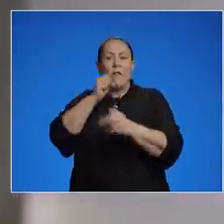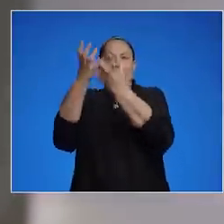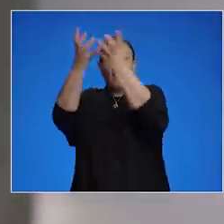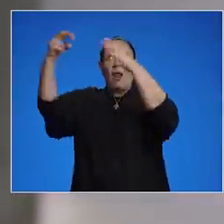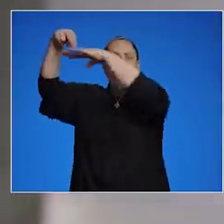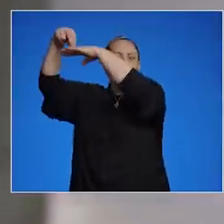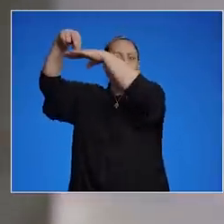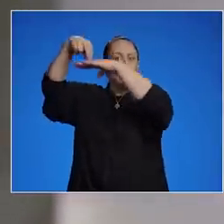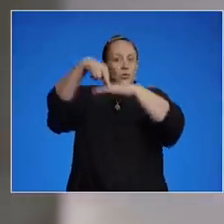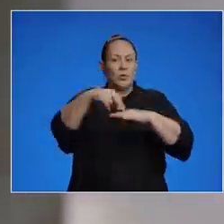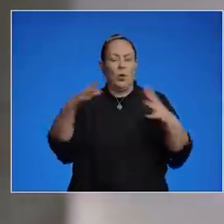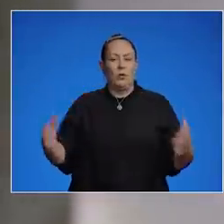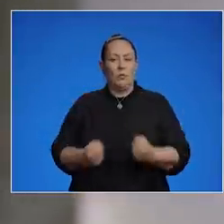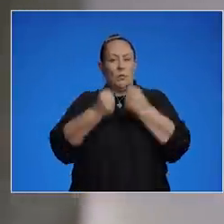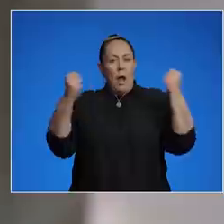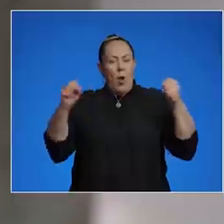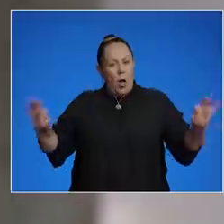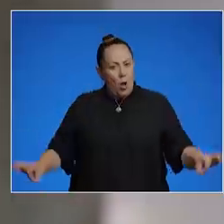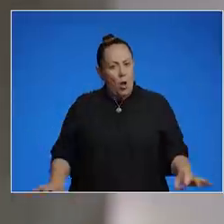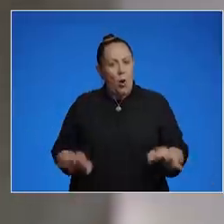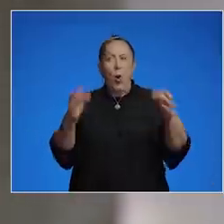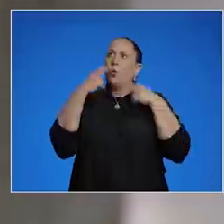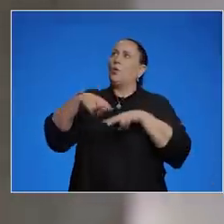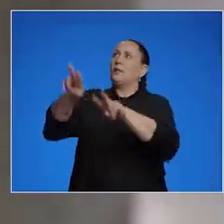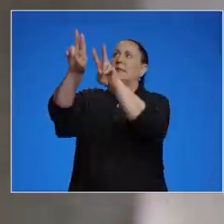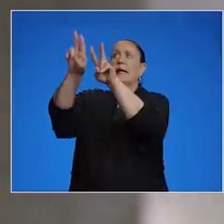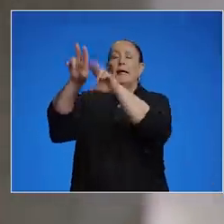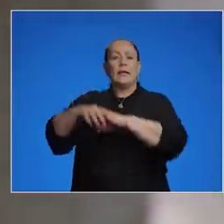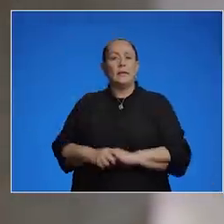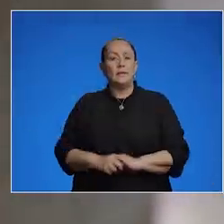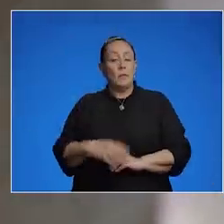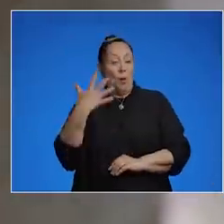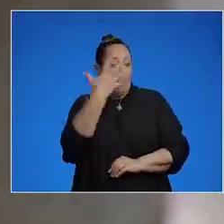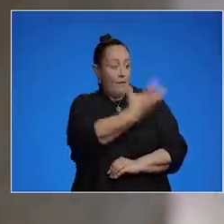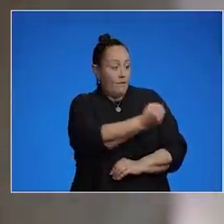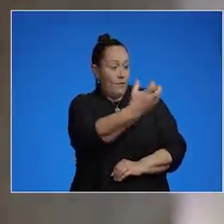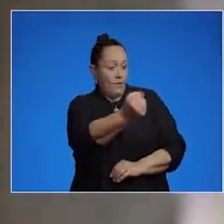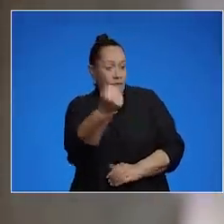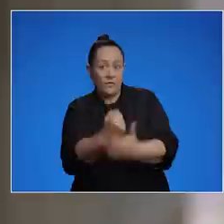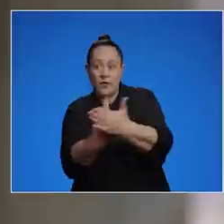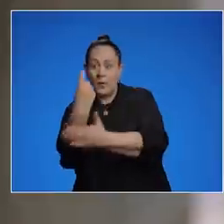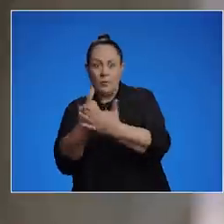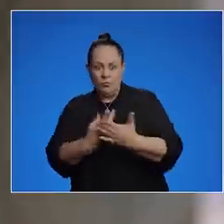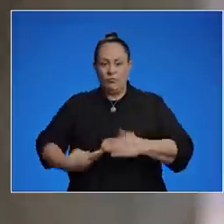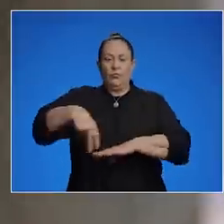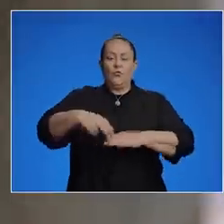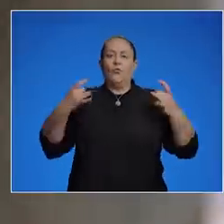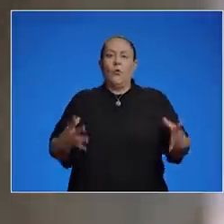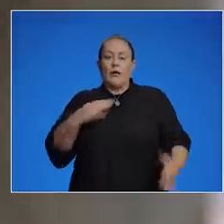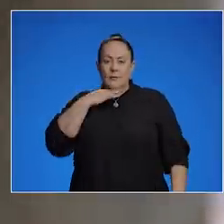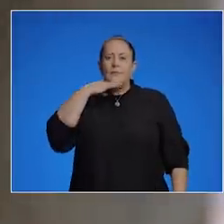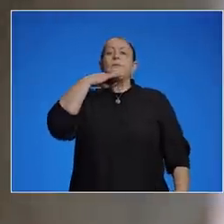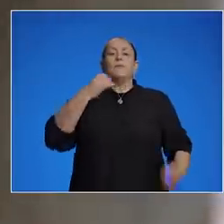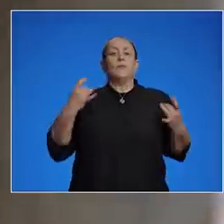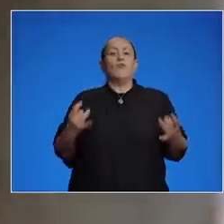with power and great glory. When these things begin to take place, stand erect. Hold